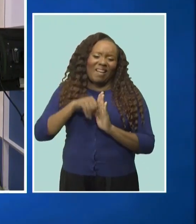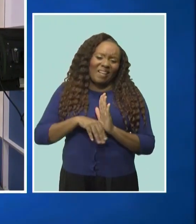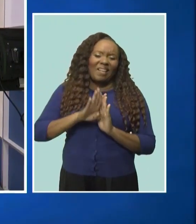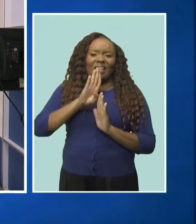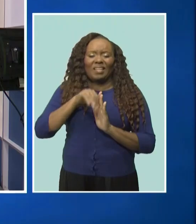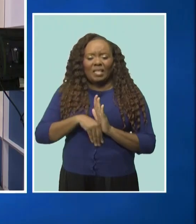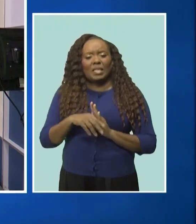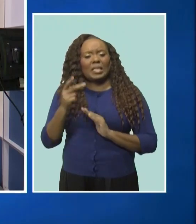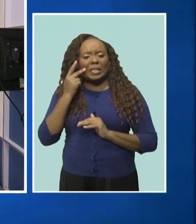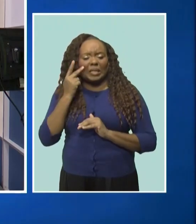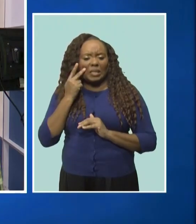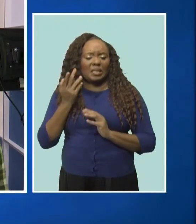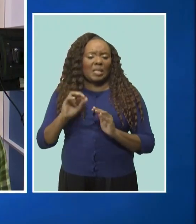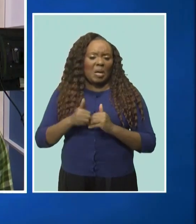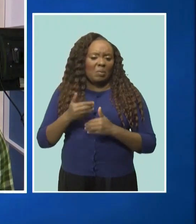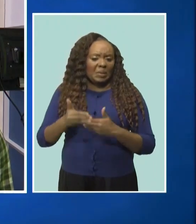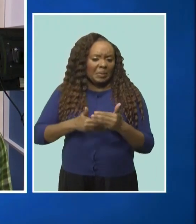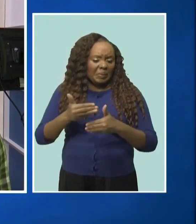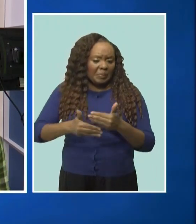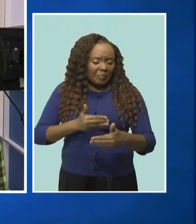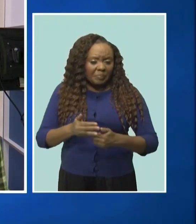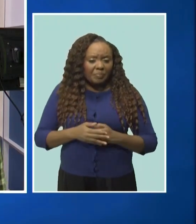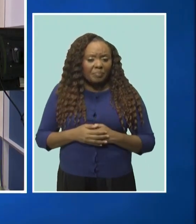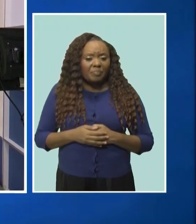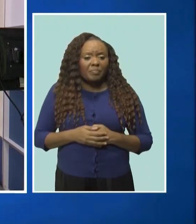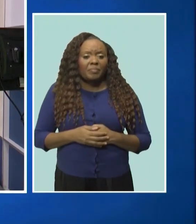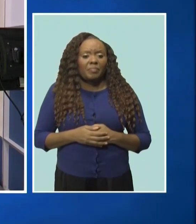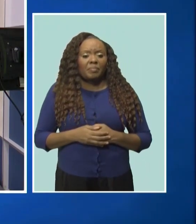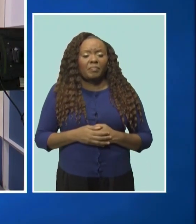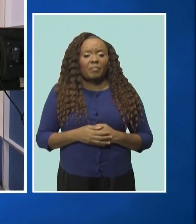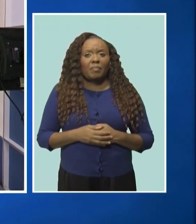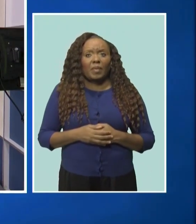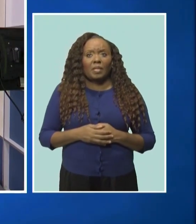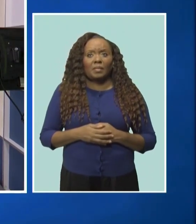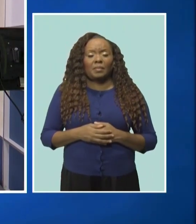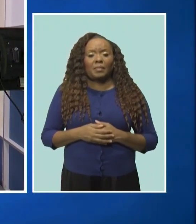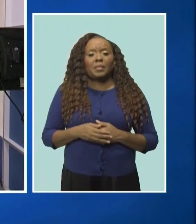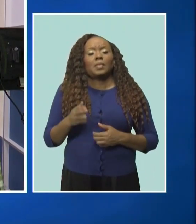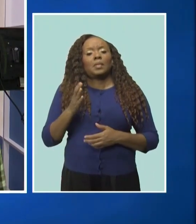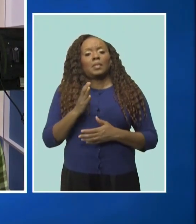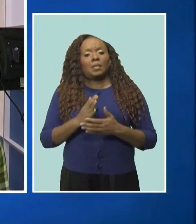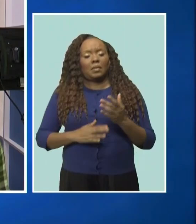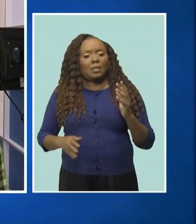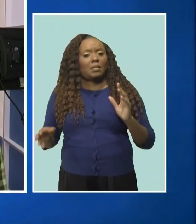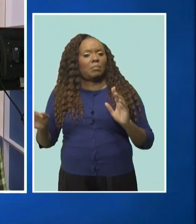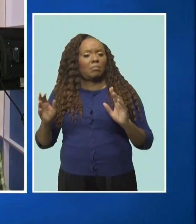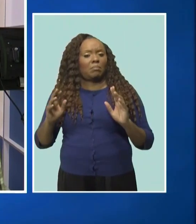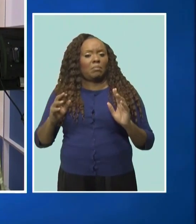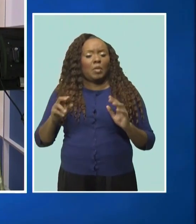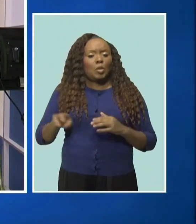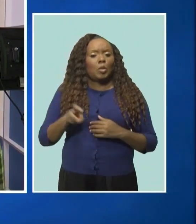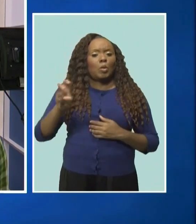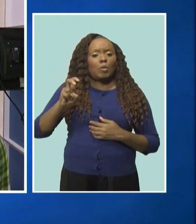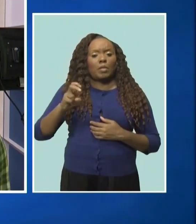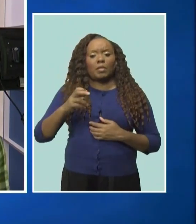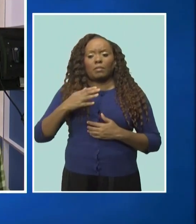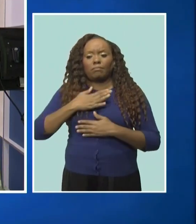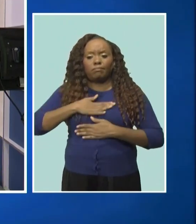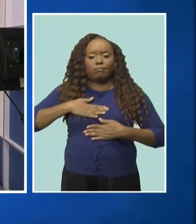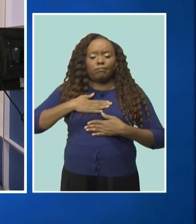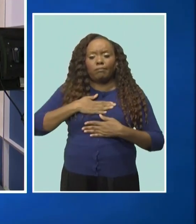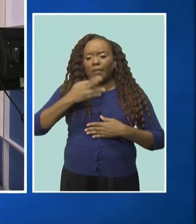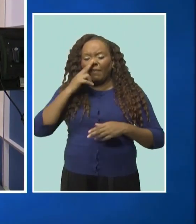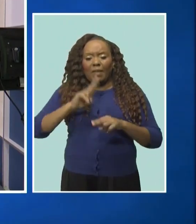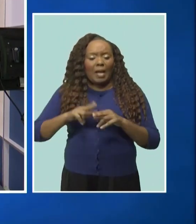to see how that comes out in the reporting. The attractions, they would have also seen some increases as well, and then some better